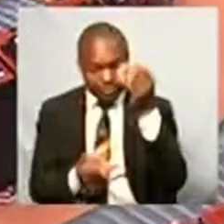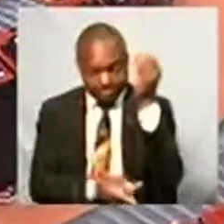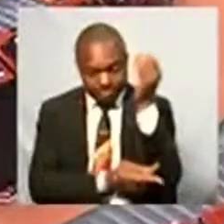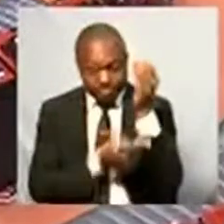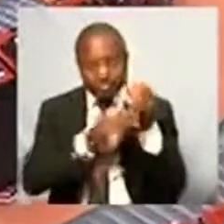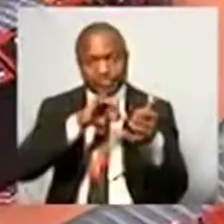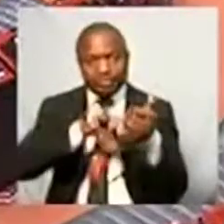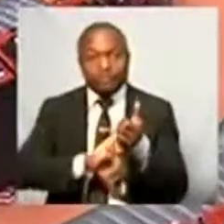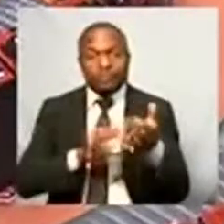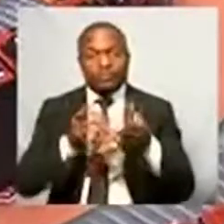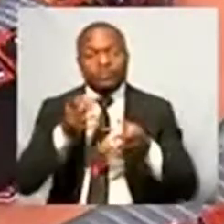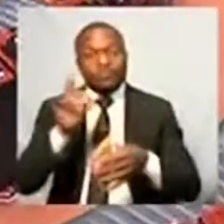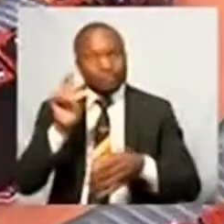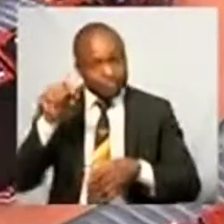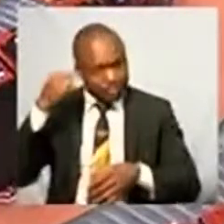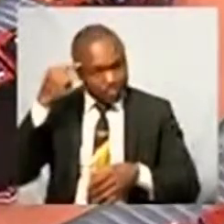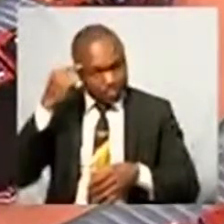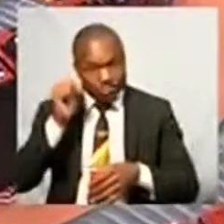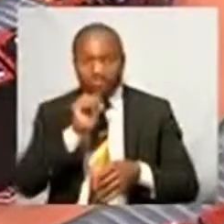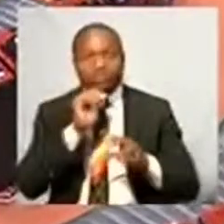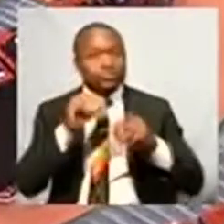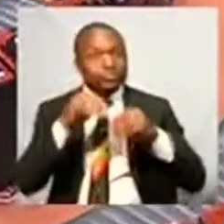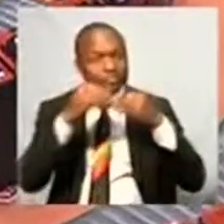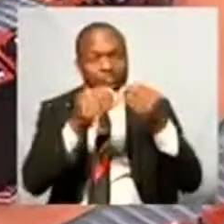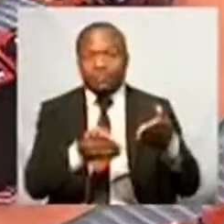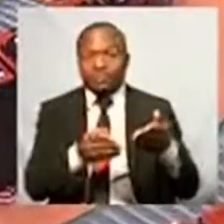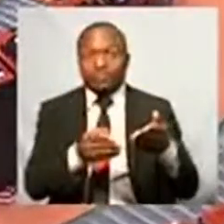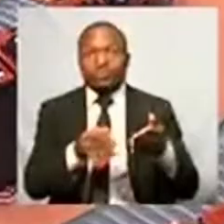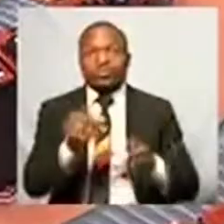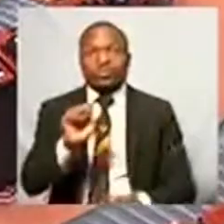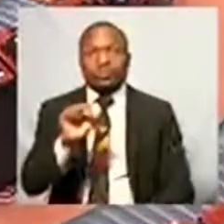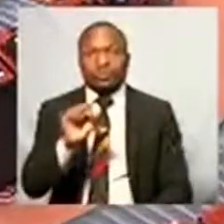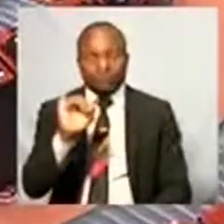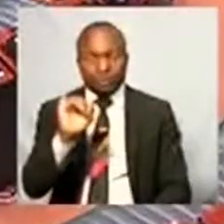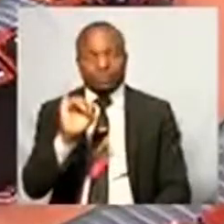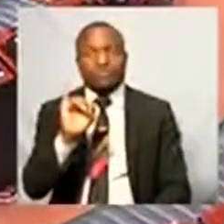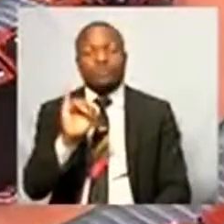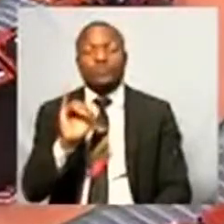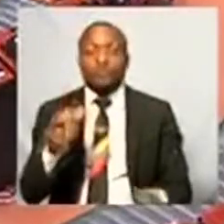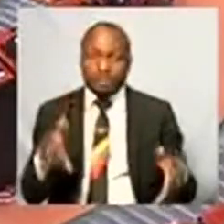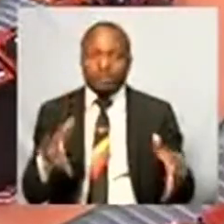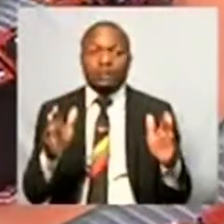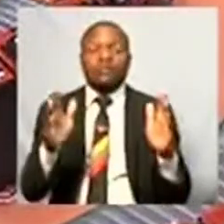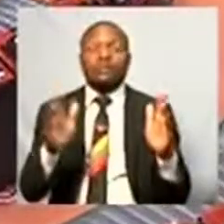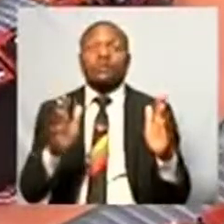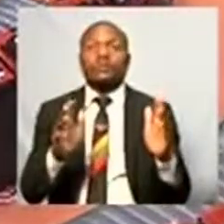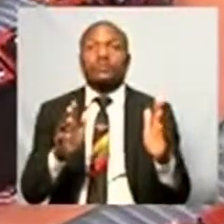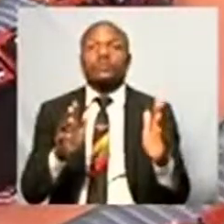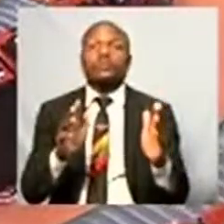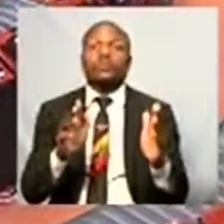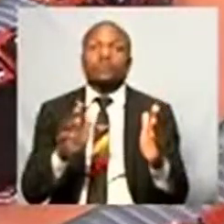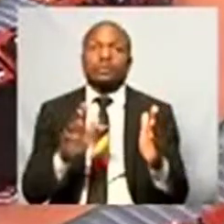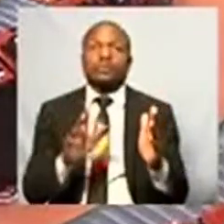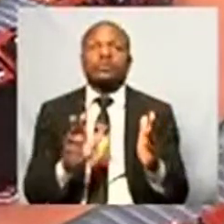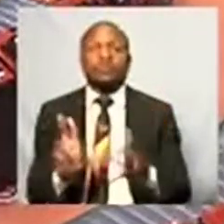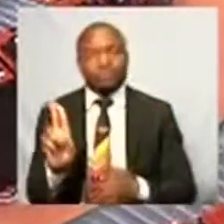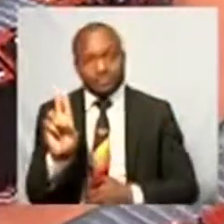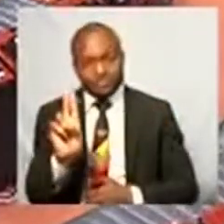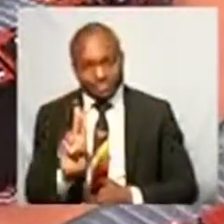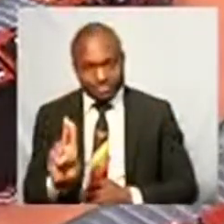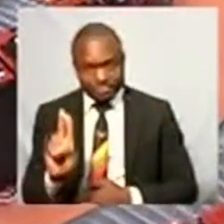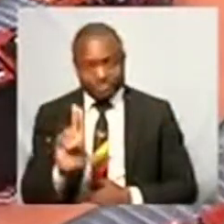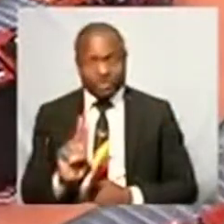Services why the government has not issued a statutory instrument to operationalize the provision of services to persons